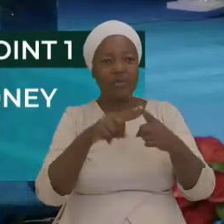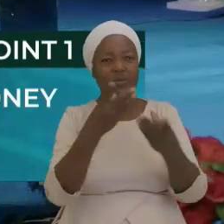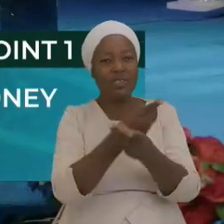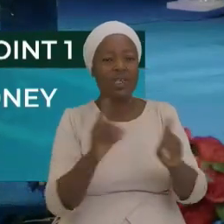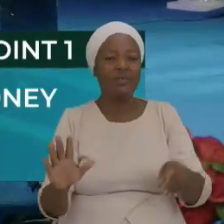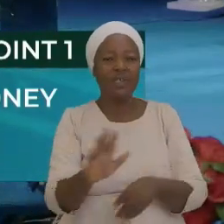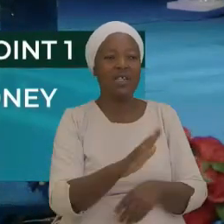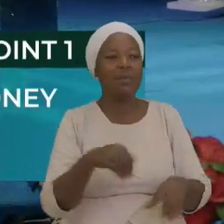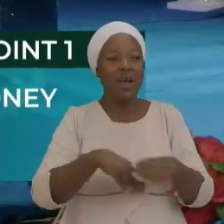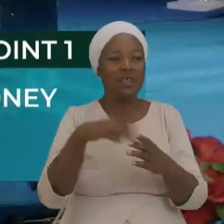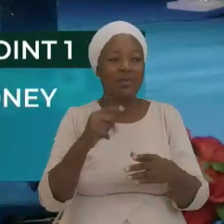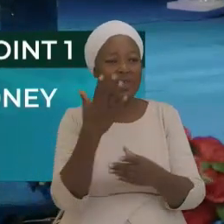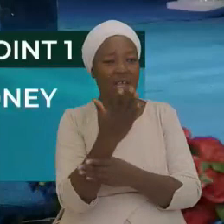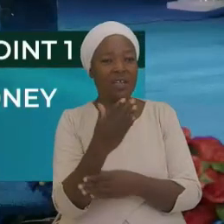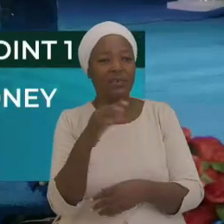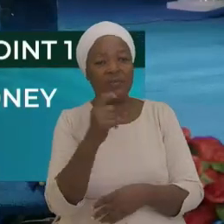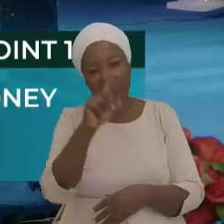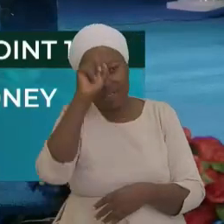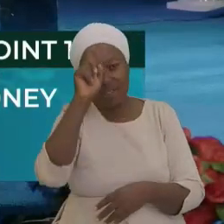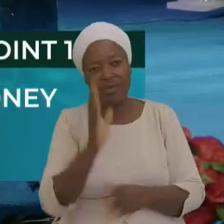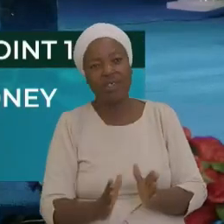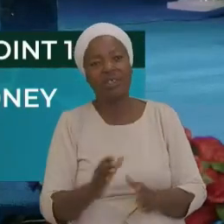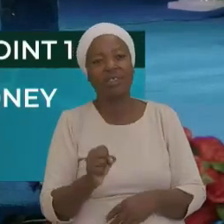of the hand of the Egyptians.